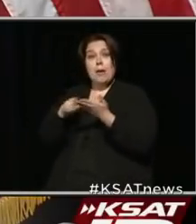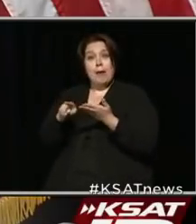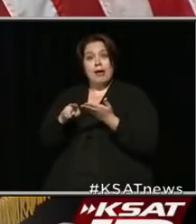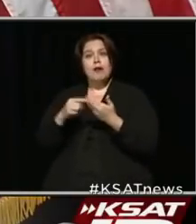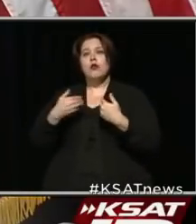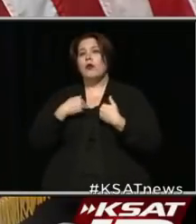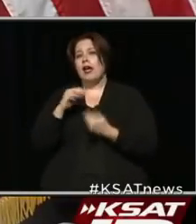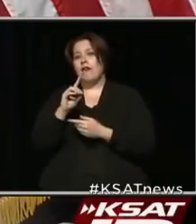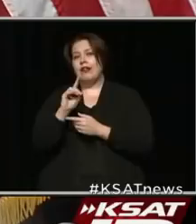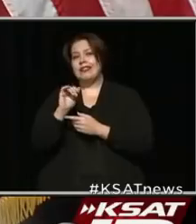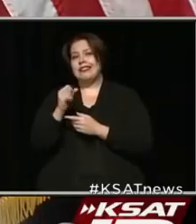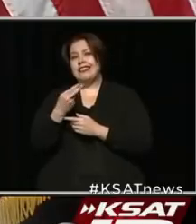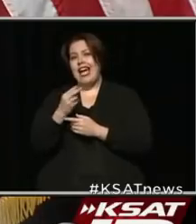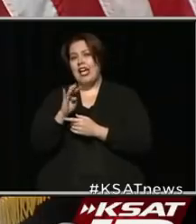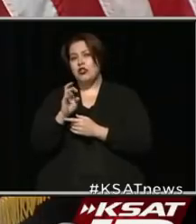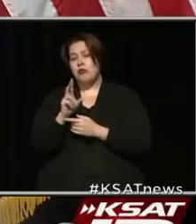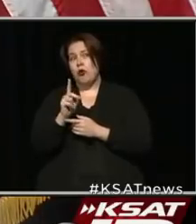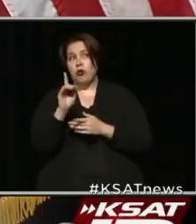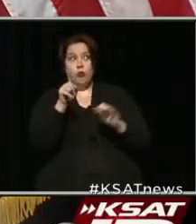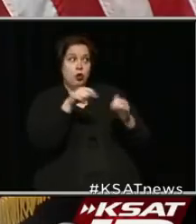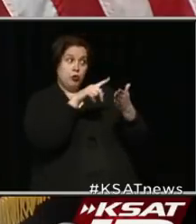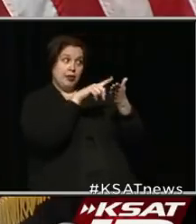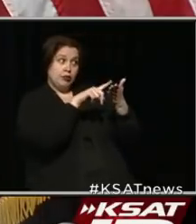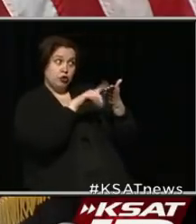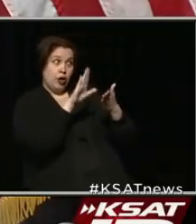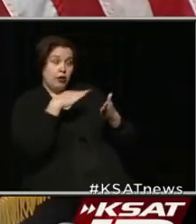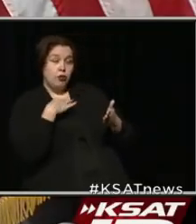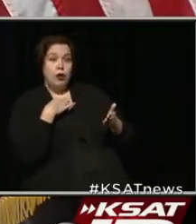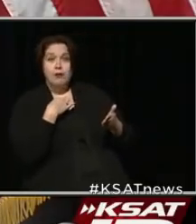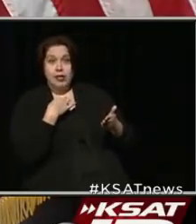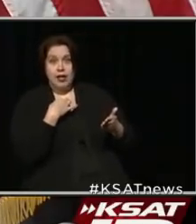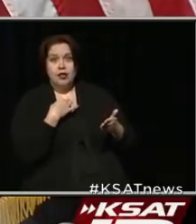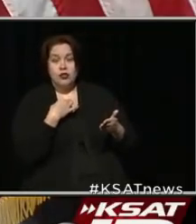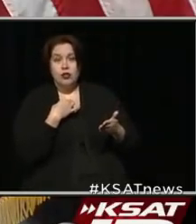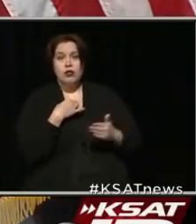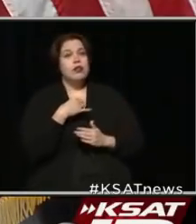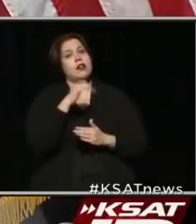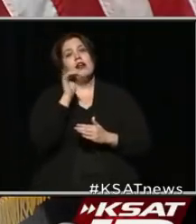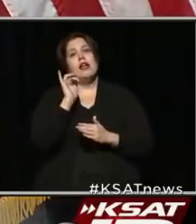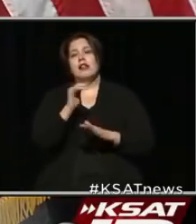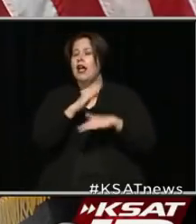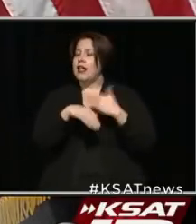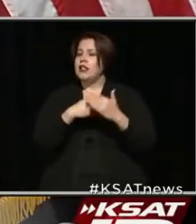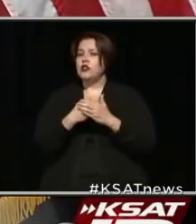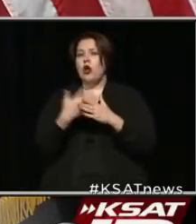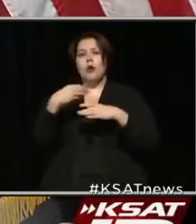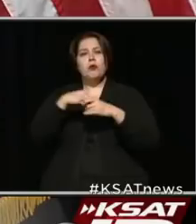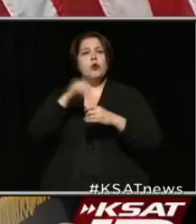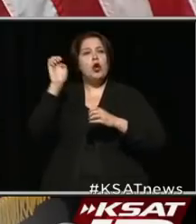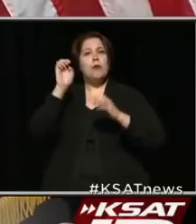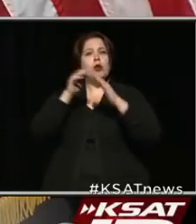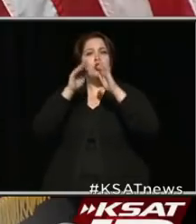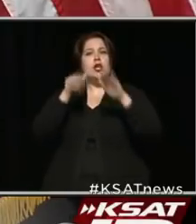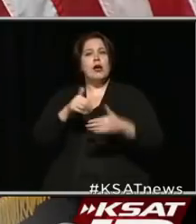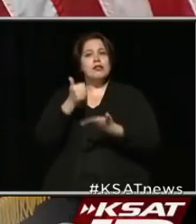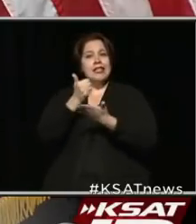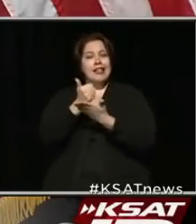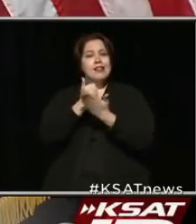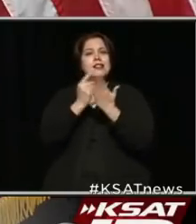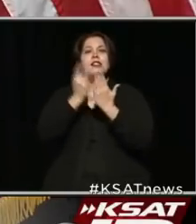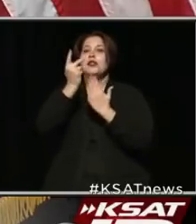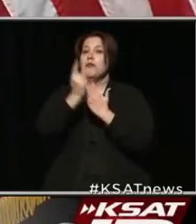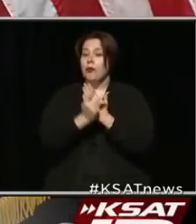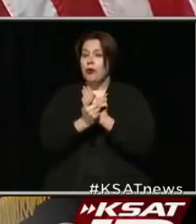dashboard where you can check the status of your application. And that is all part of our Emergency Housing Assistance Program